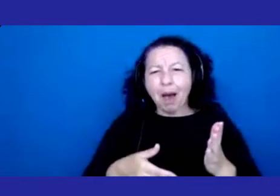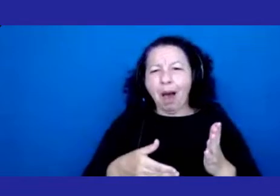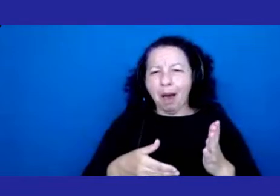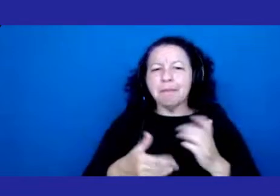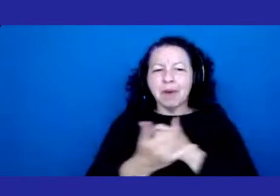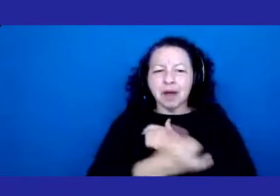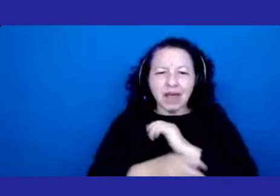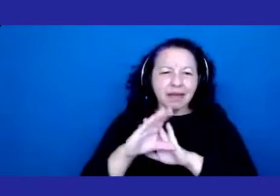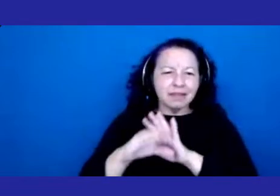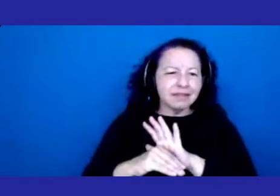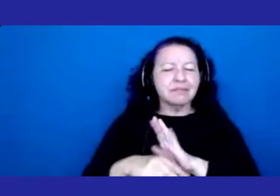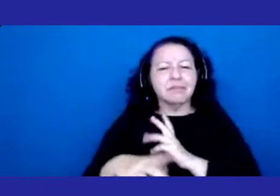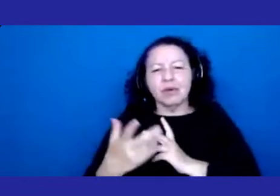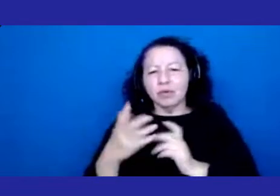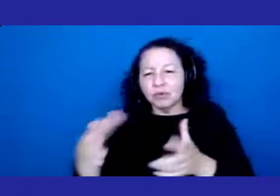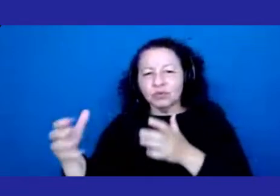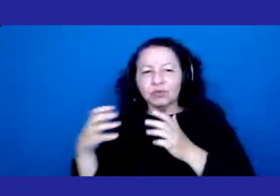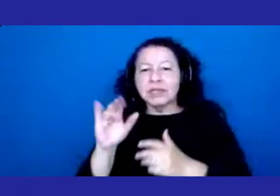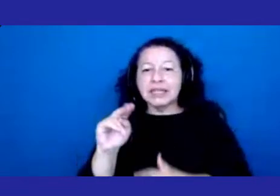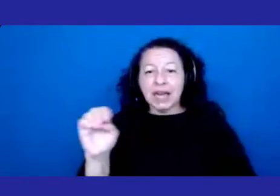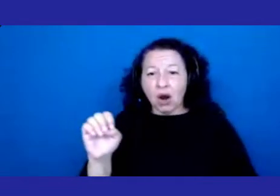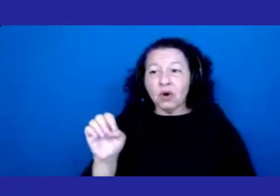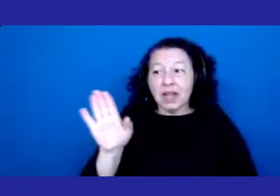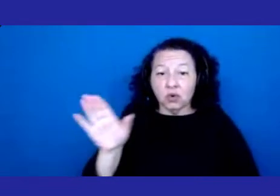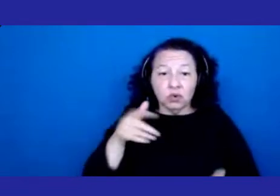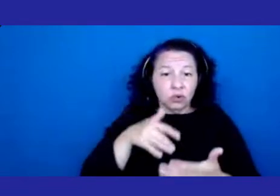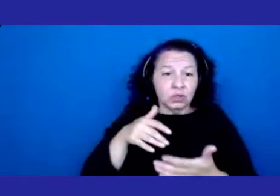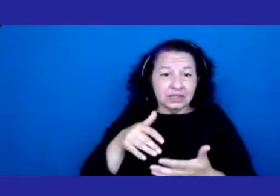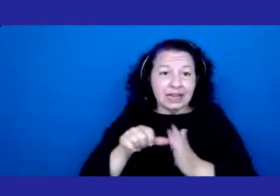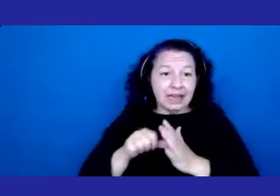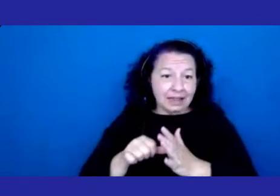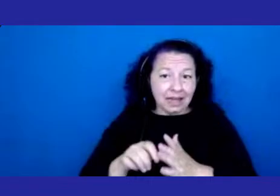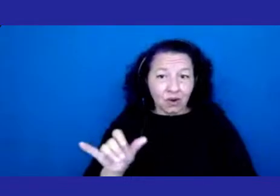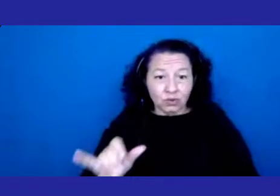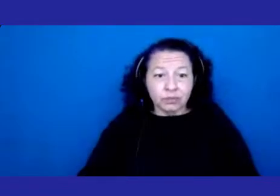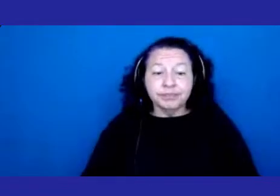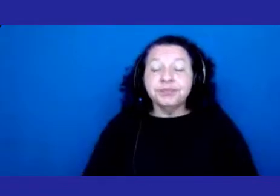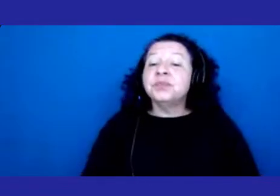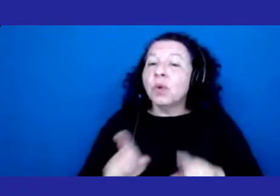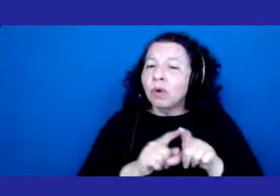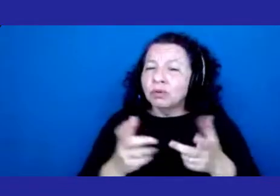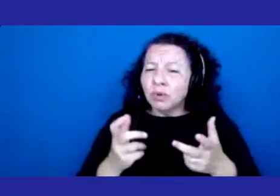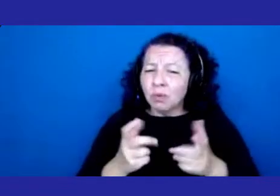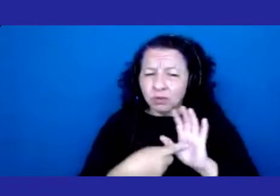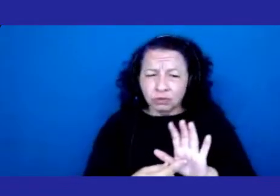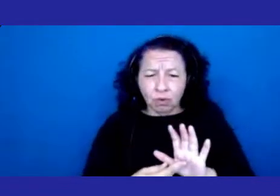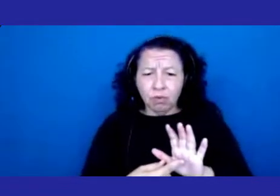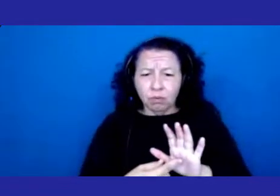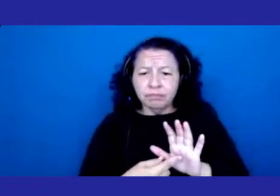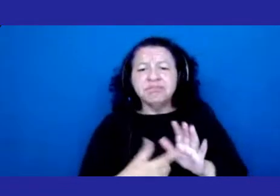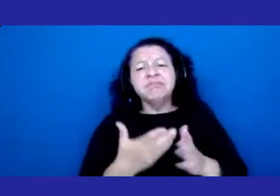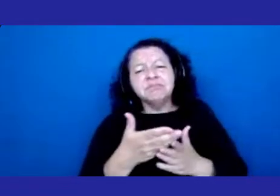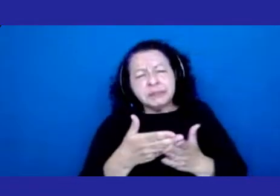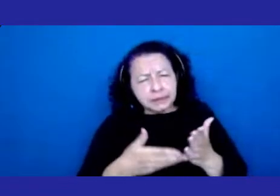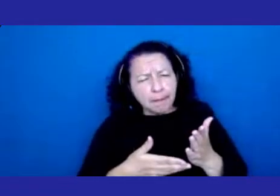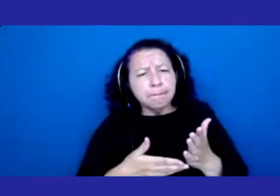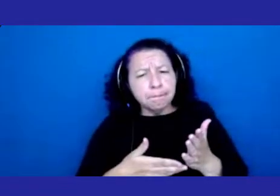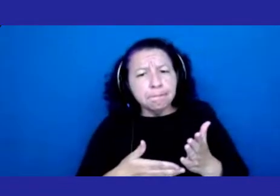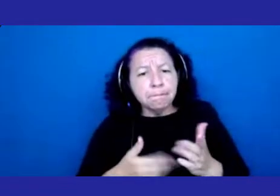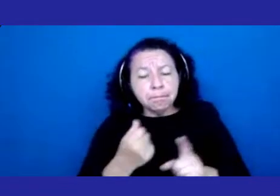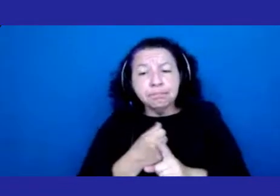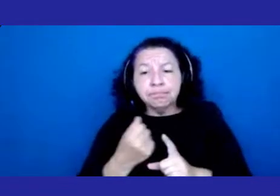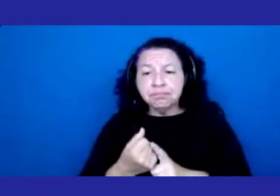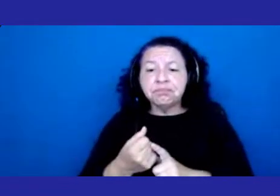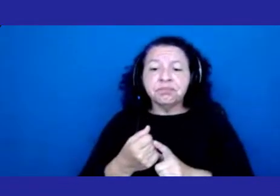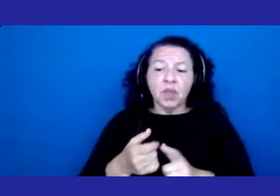groups that Carolyn's study highlighted as well. And we also just wanted to show that there were some instances where